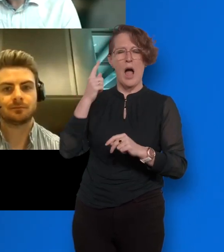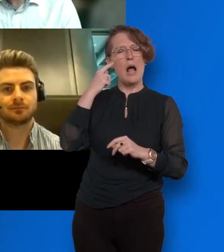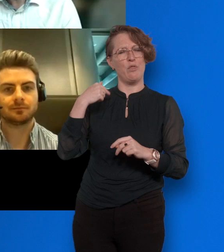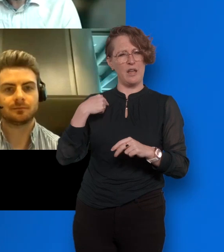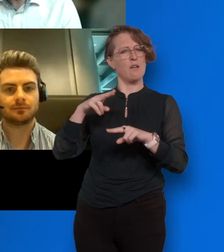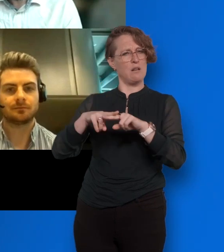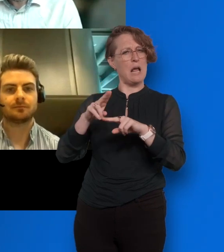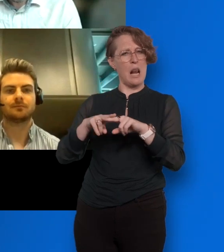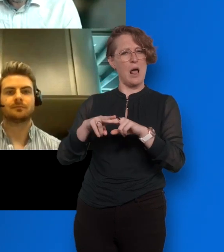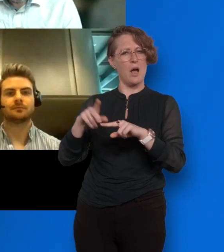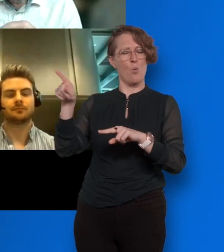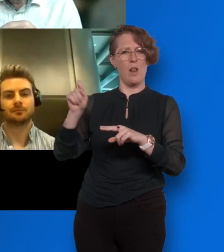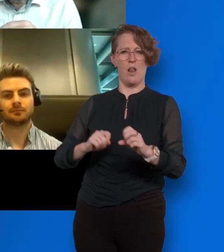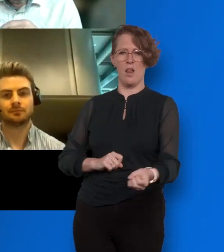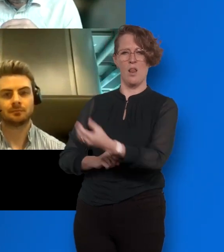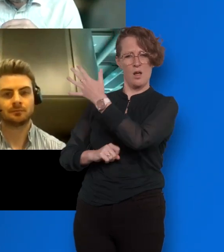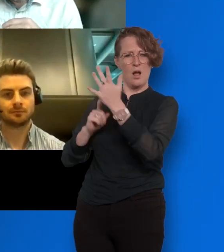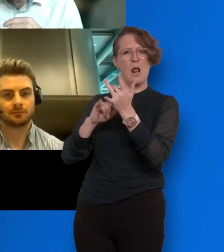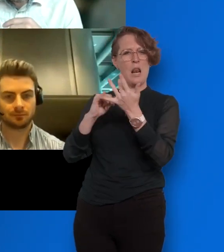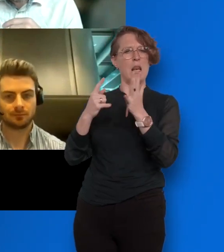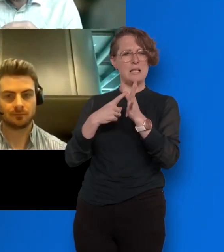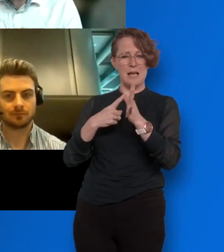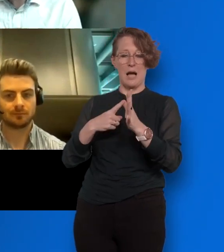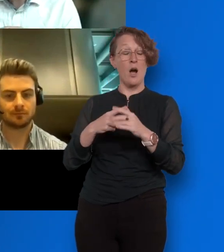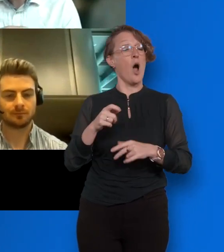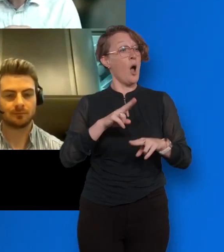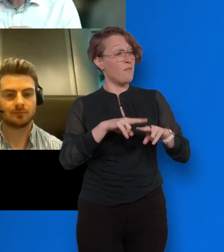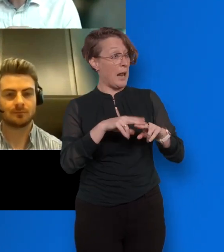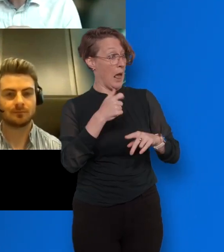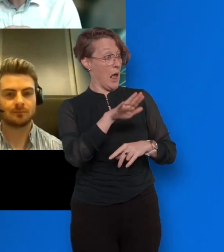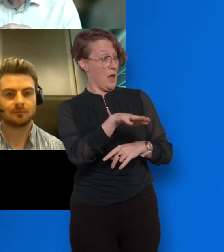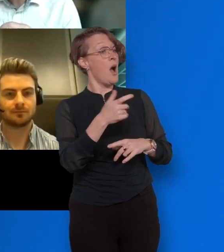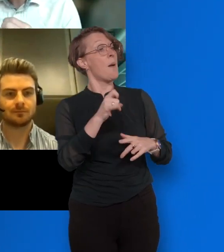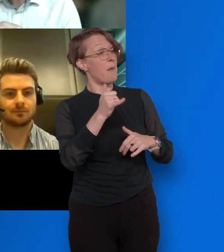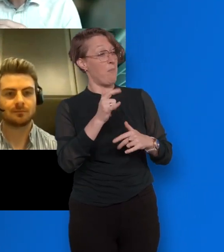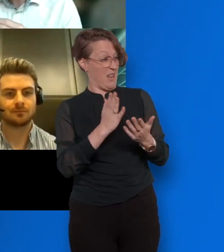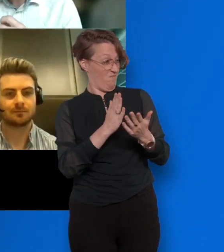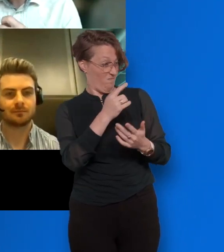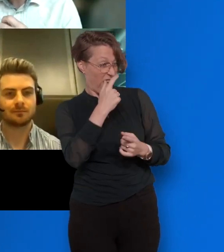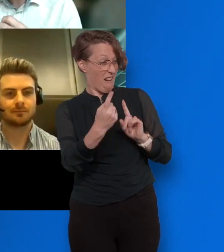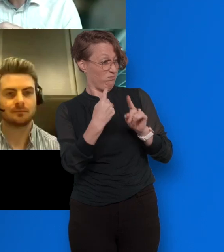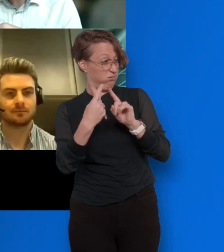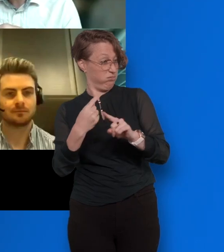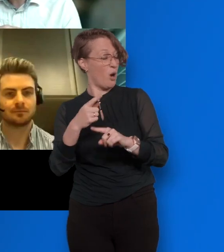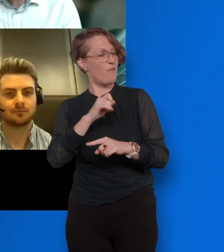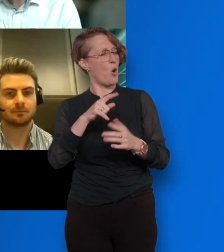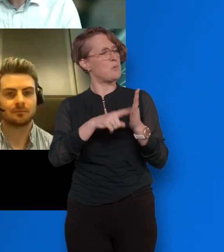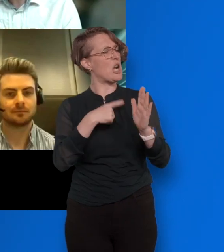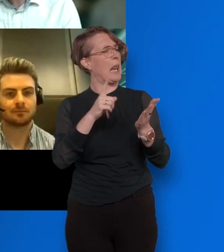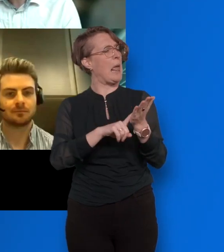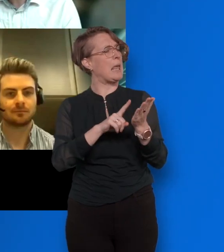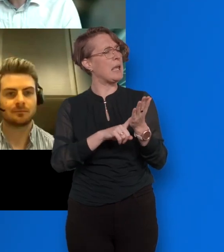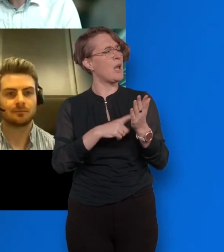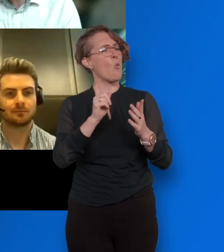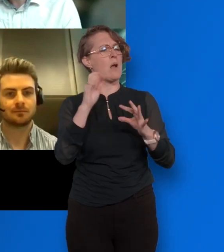I think Finella's going to put Lisa's. While I do that, do you just want to answer a quick question from Jack Leahy? What is the